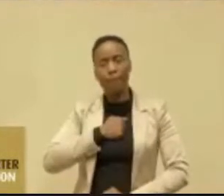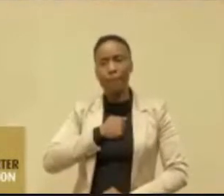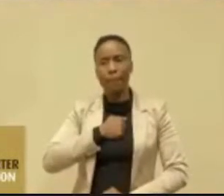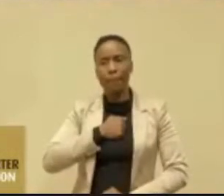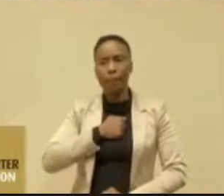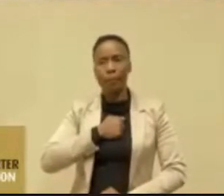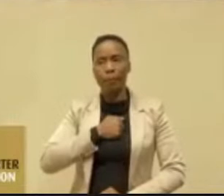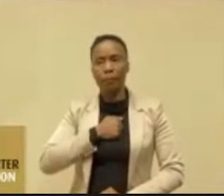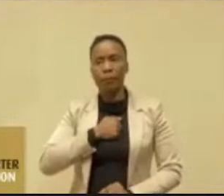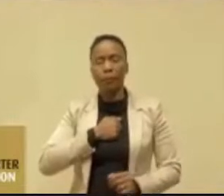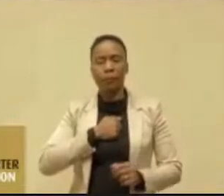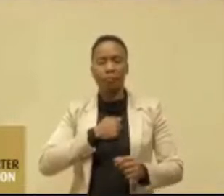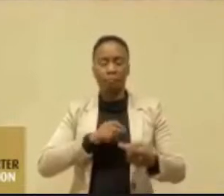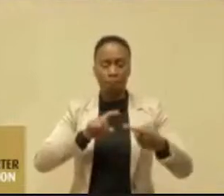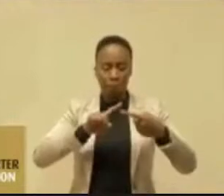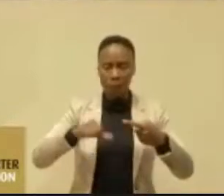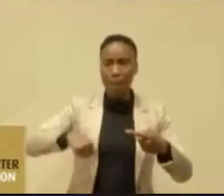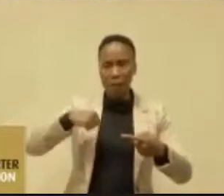uh